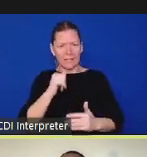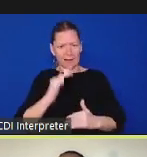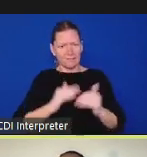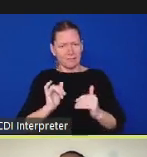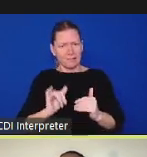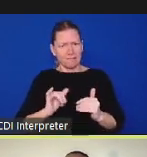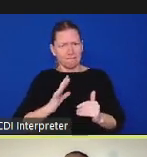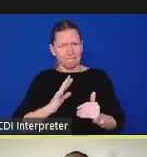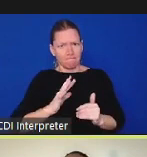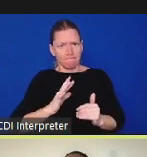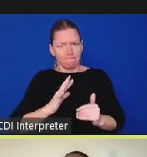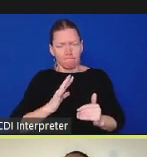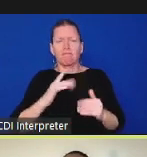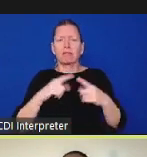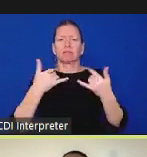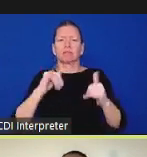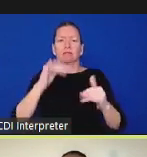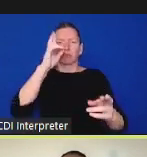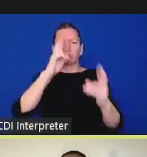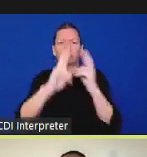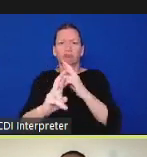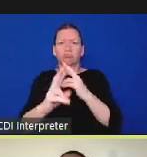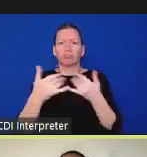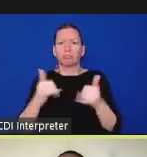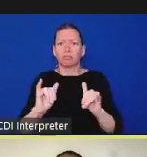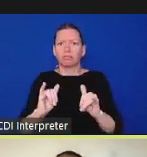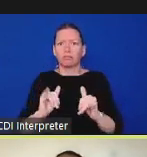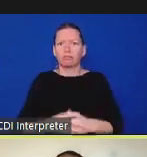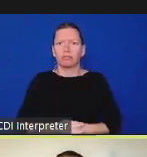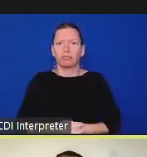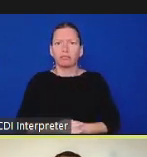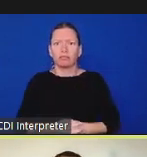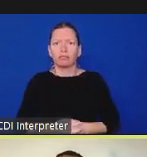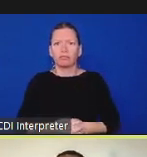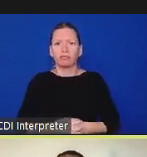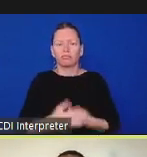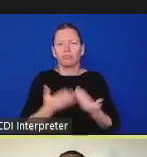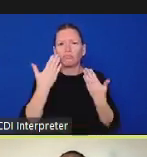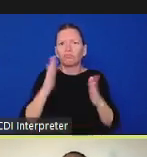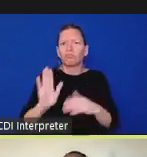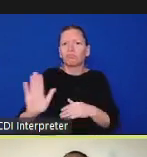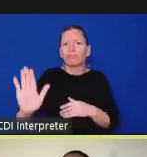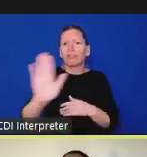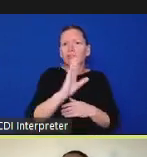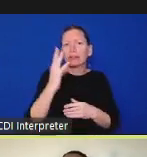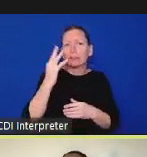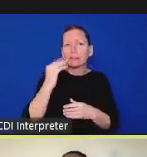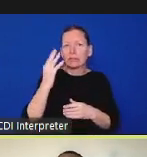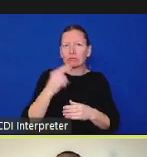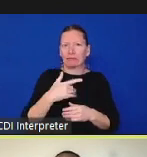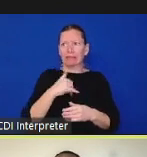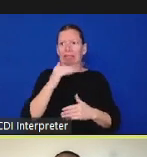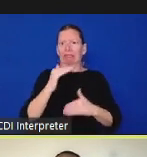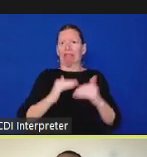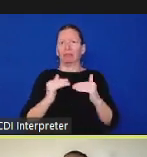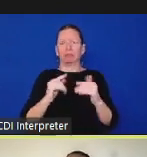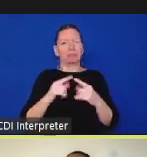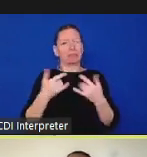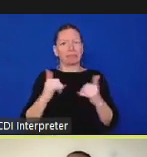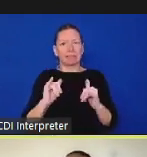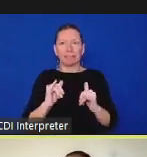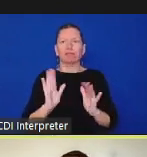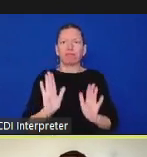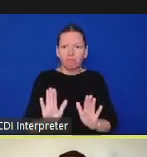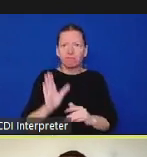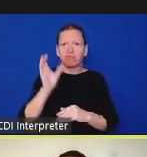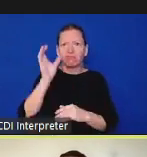thoughtful and kind as you share your comments um and then the last thing on the list is to accept expect and